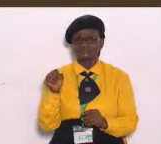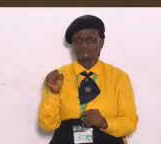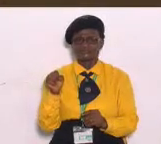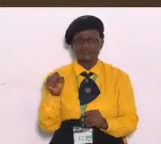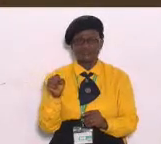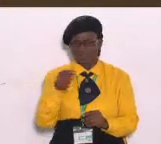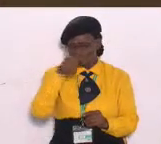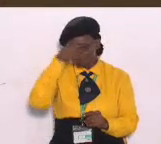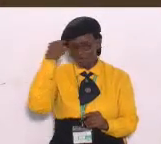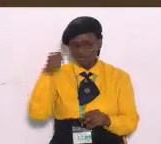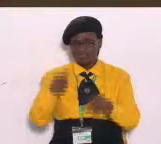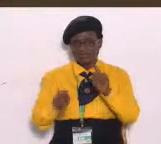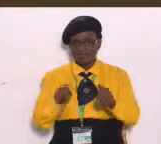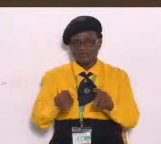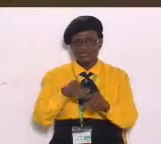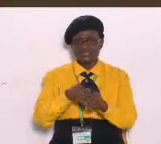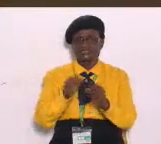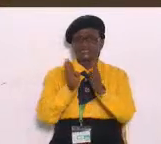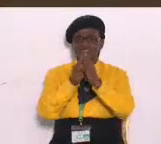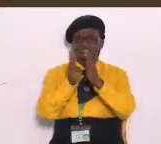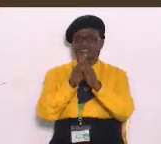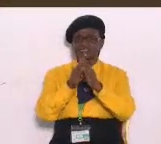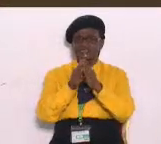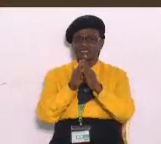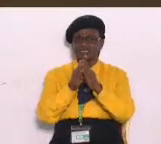Because the people in the city